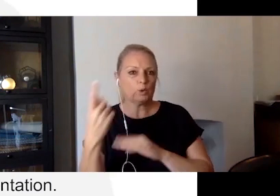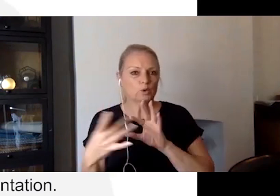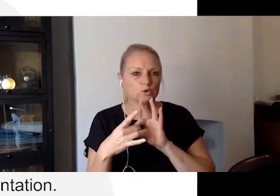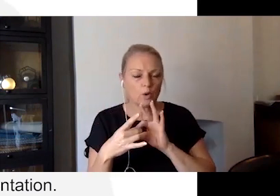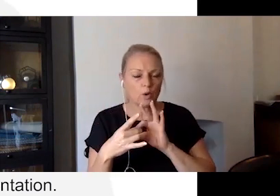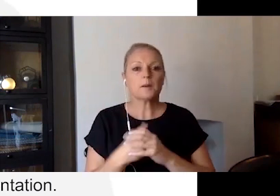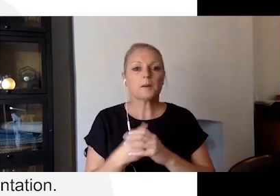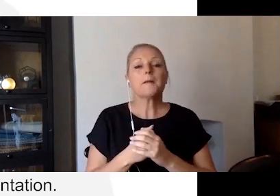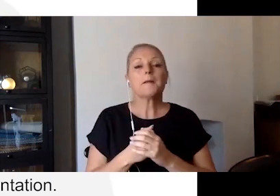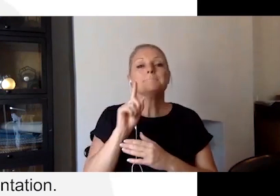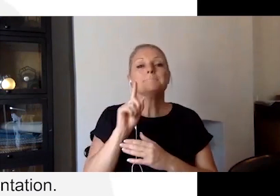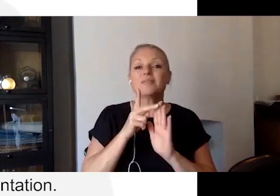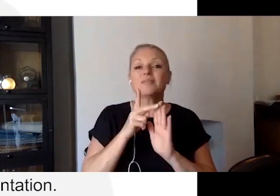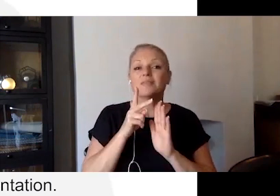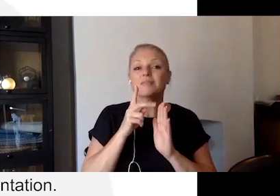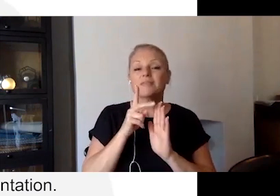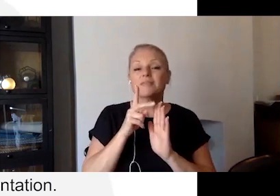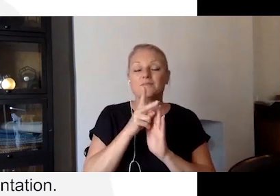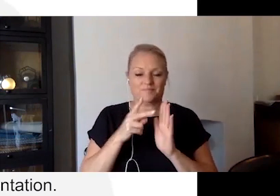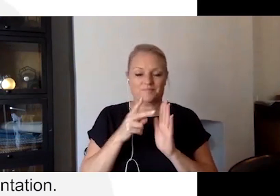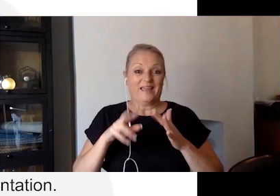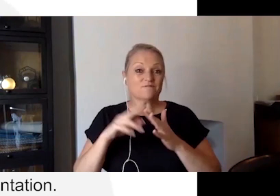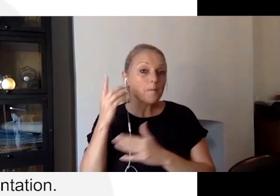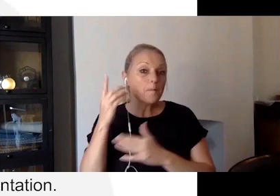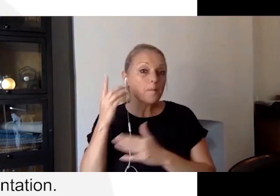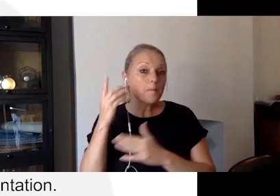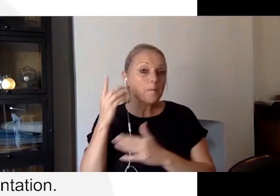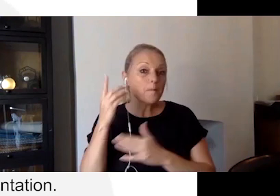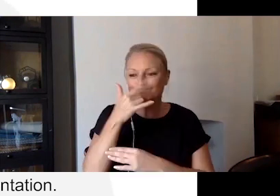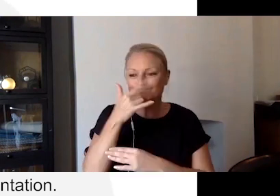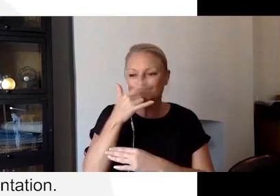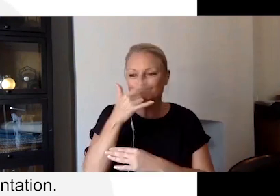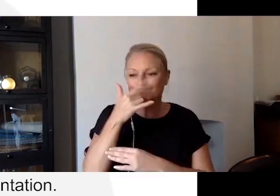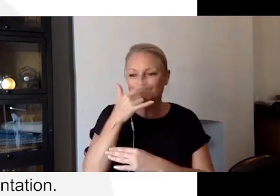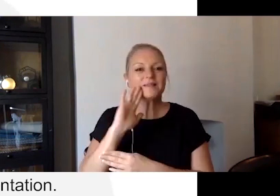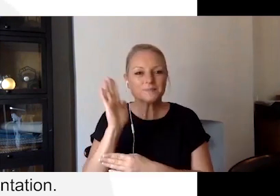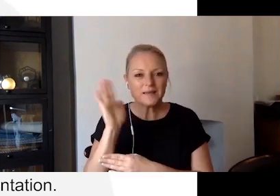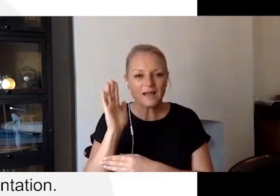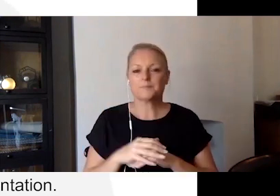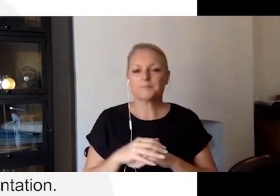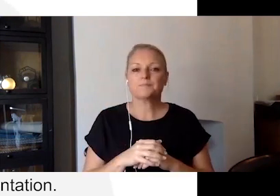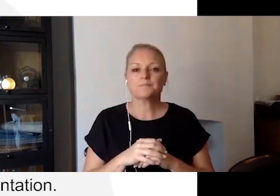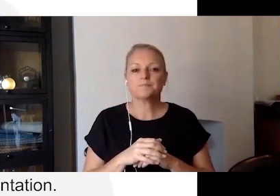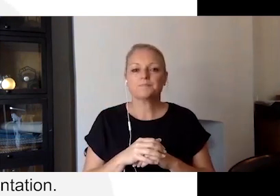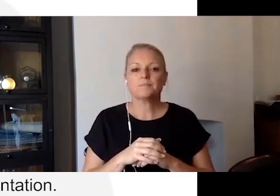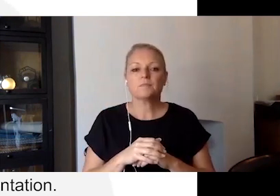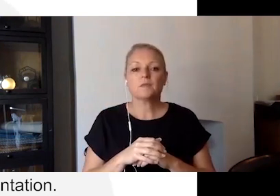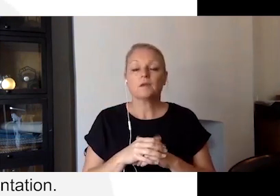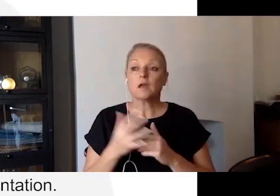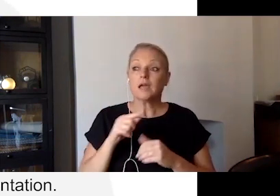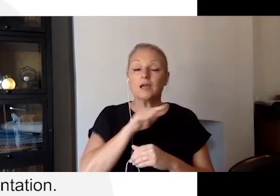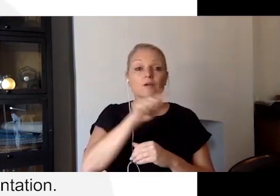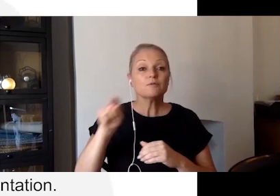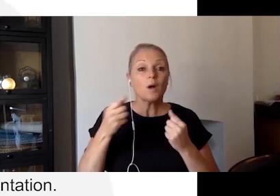person speaking if you're on a mobile device. Next, we would love to hear from you again. And if you've got a question, please feel free